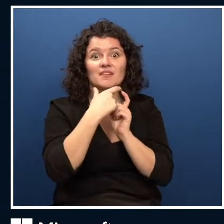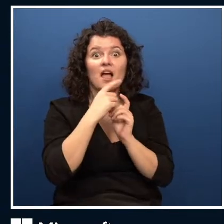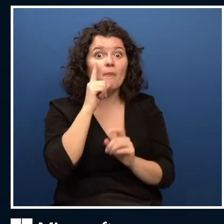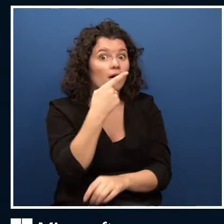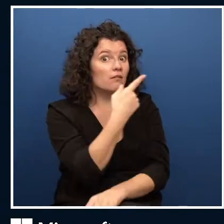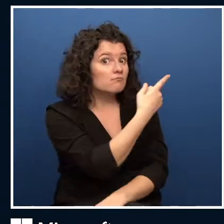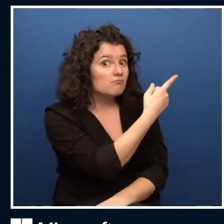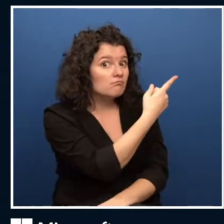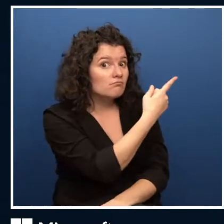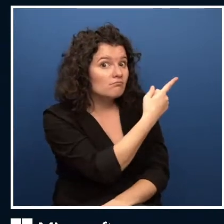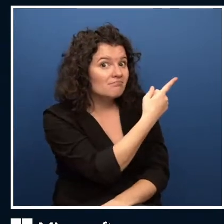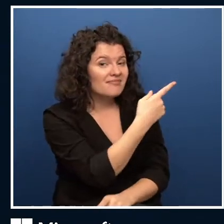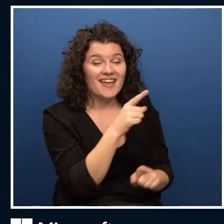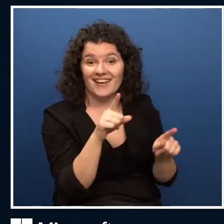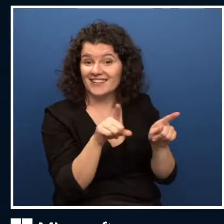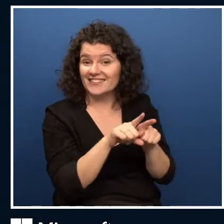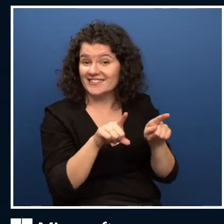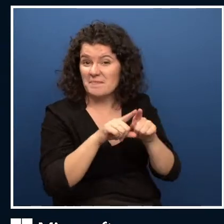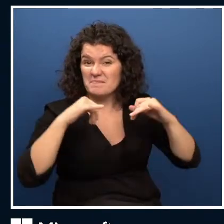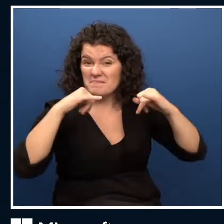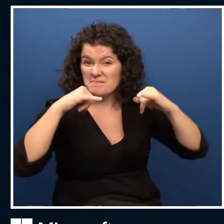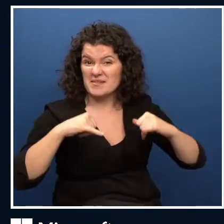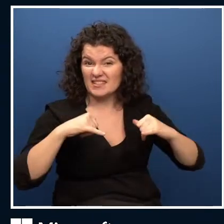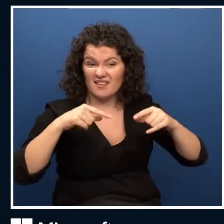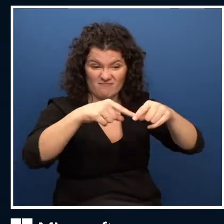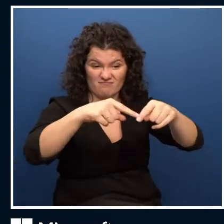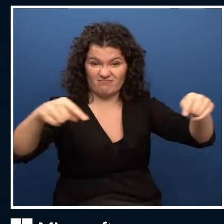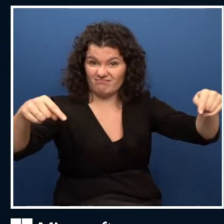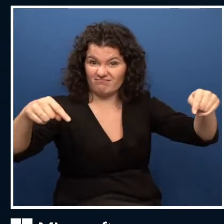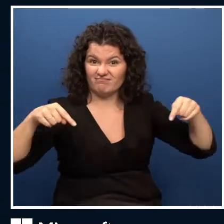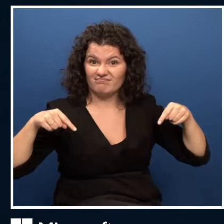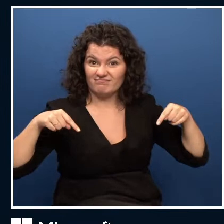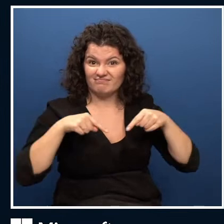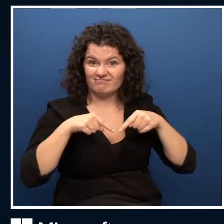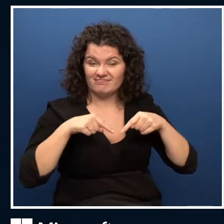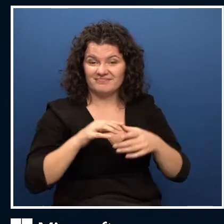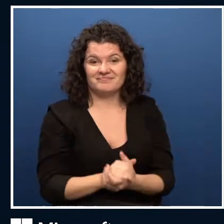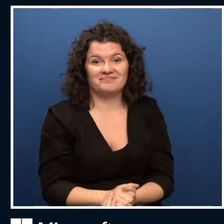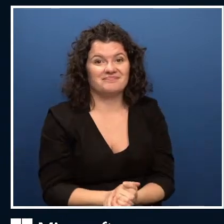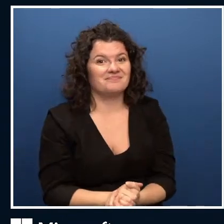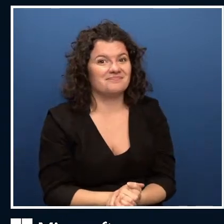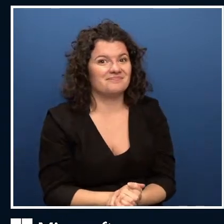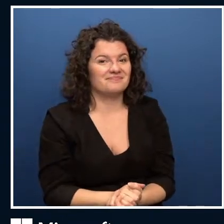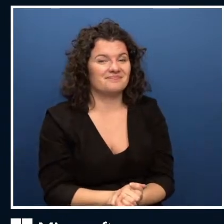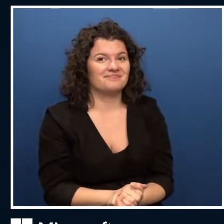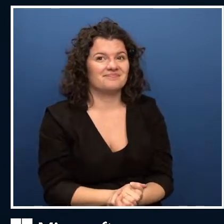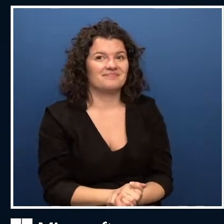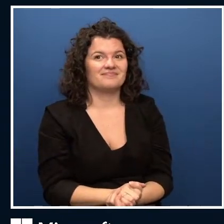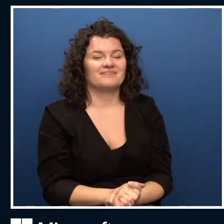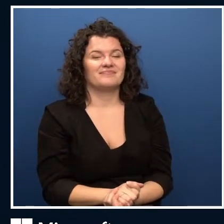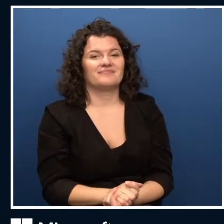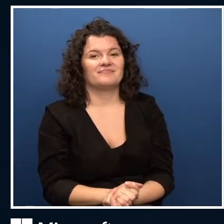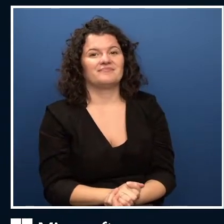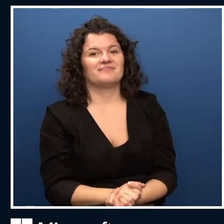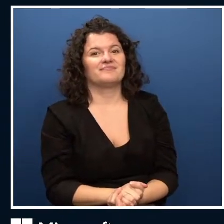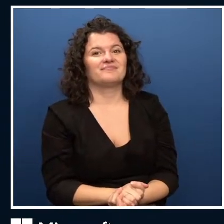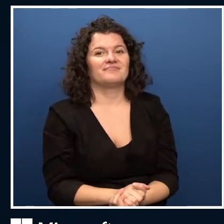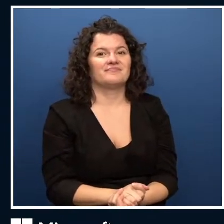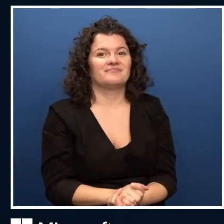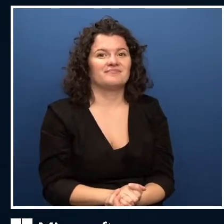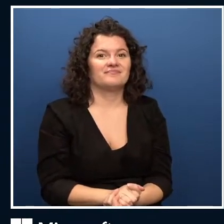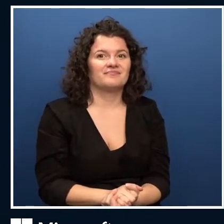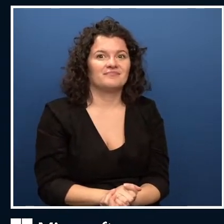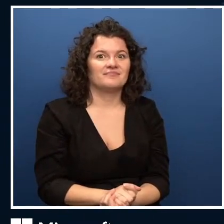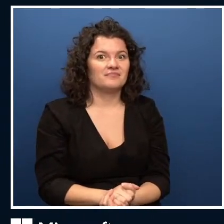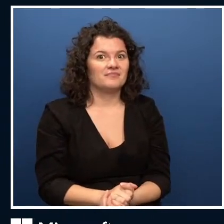as a pizza too, a rectangular shaped one. That classifies as a pizza too. So by now you might have got a